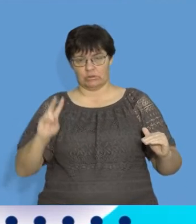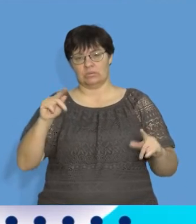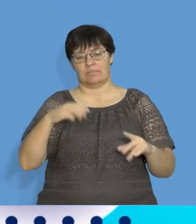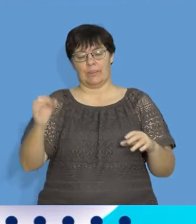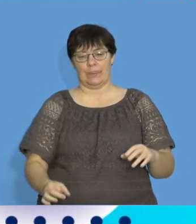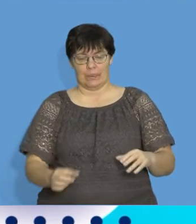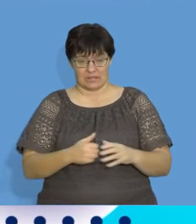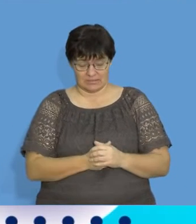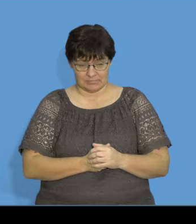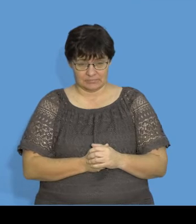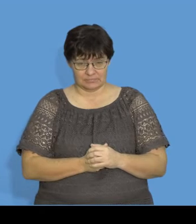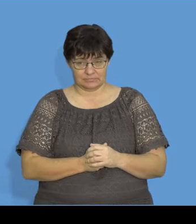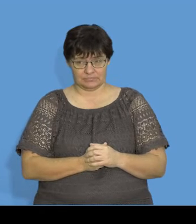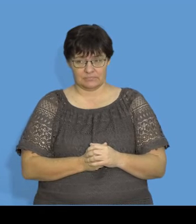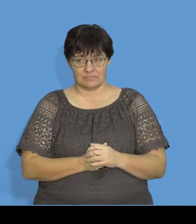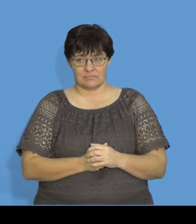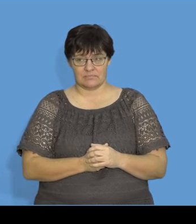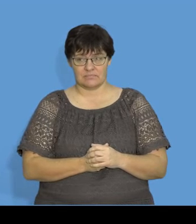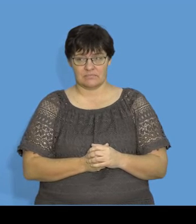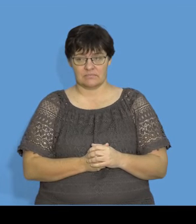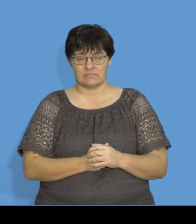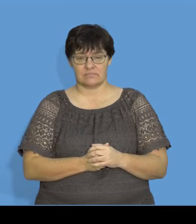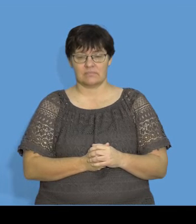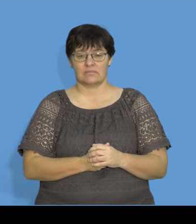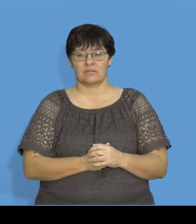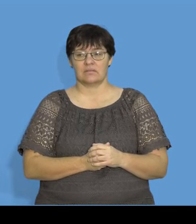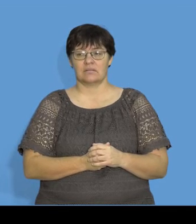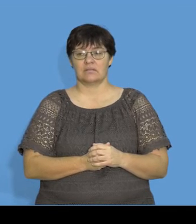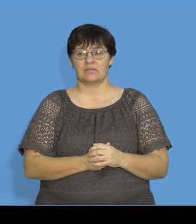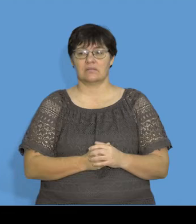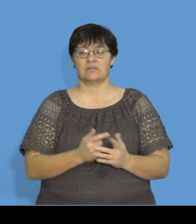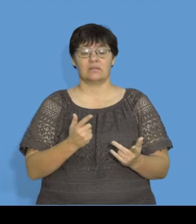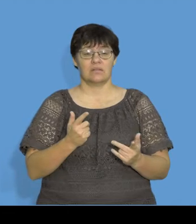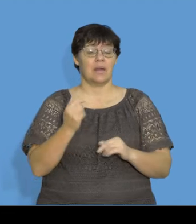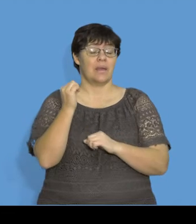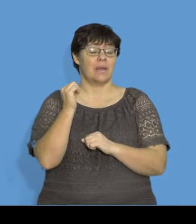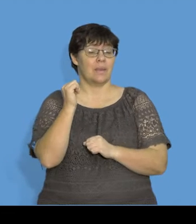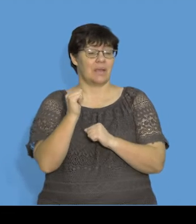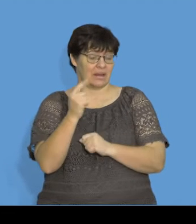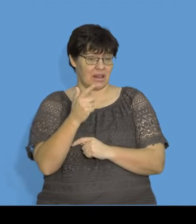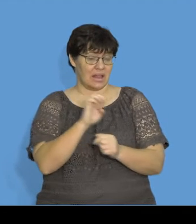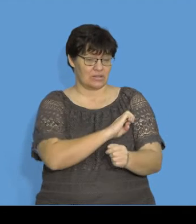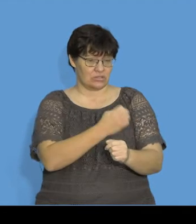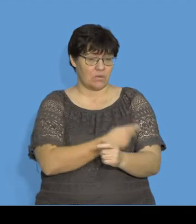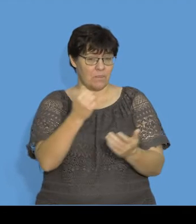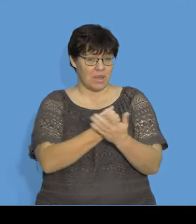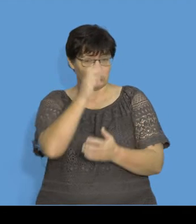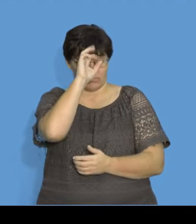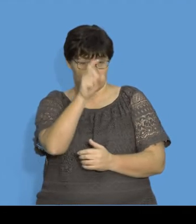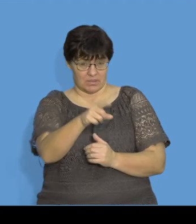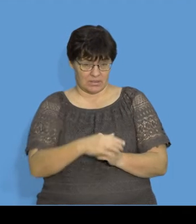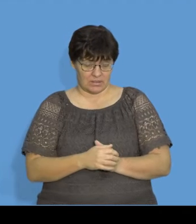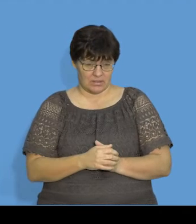2 times smaller. Okay? With mechanical energy, I just need you to